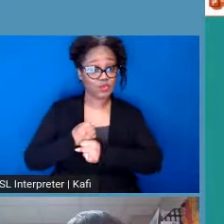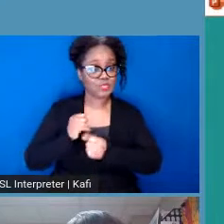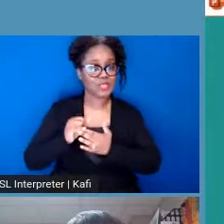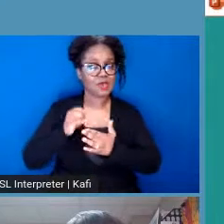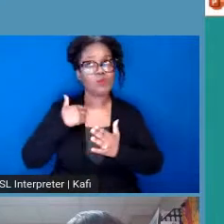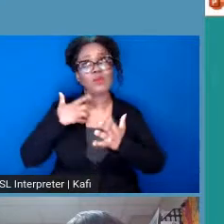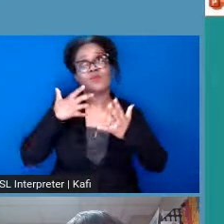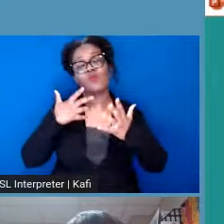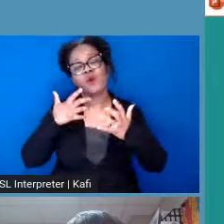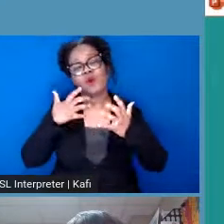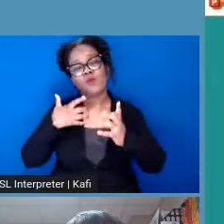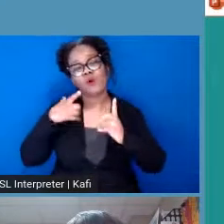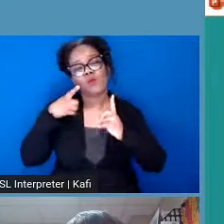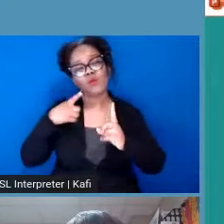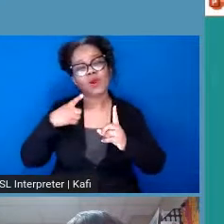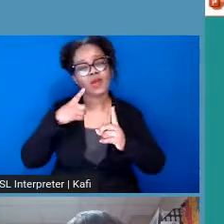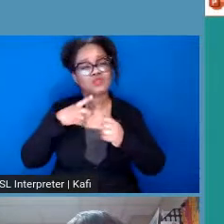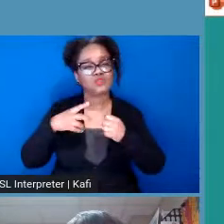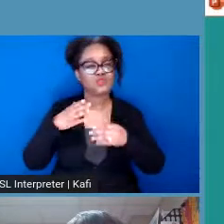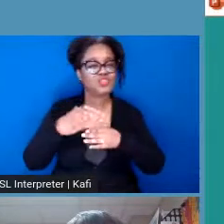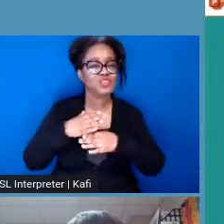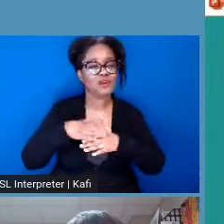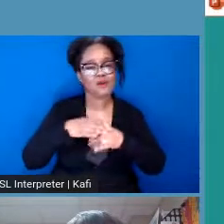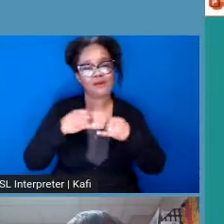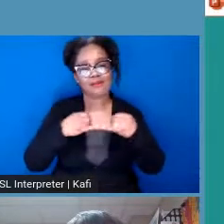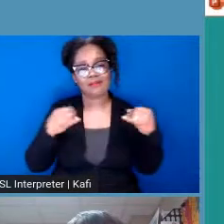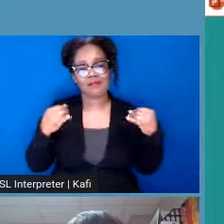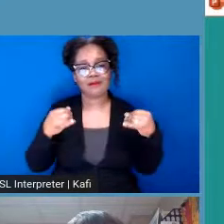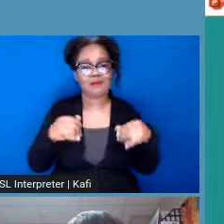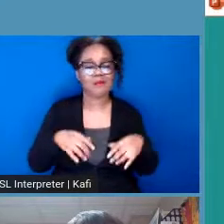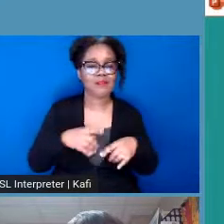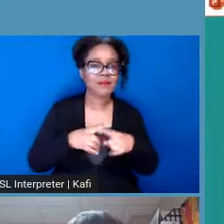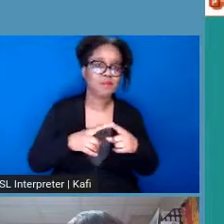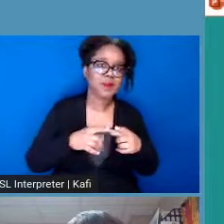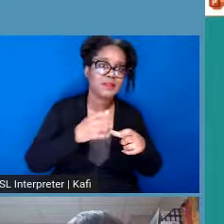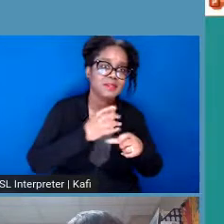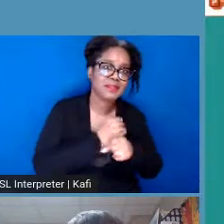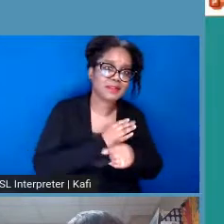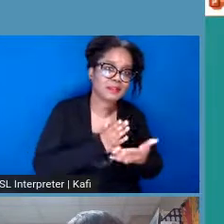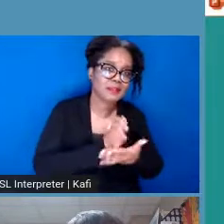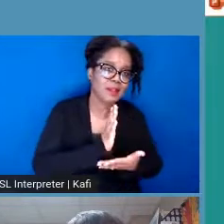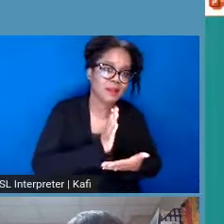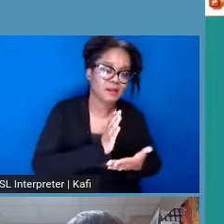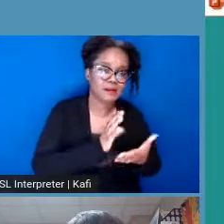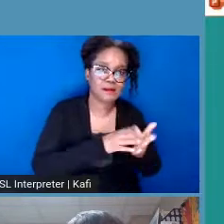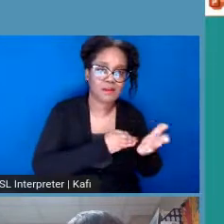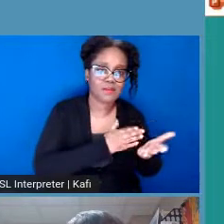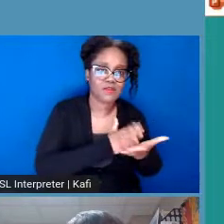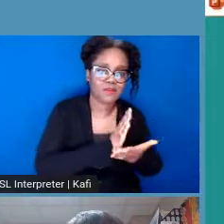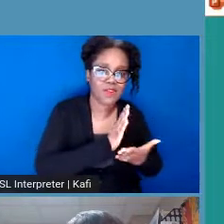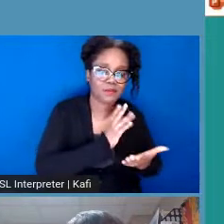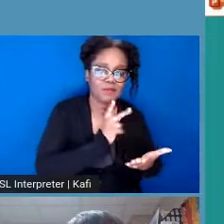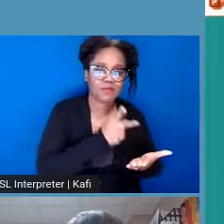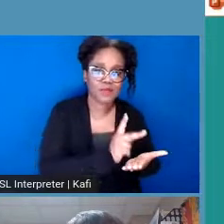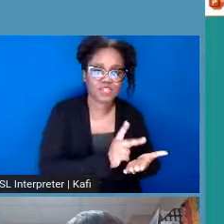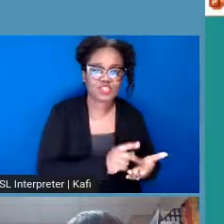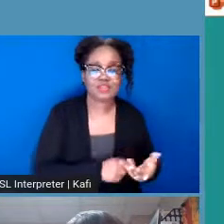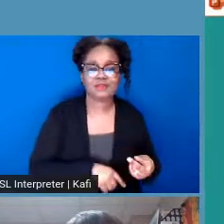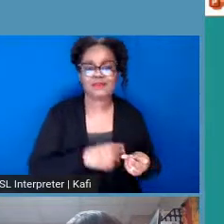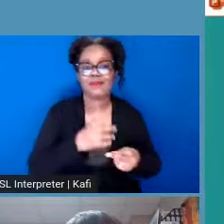online, securing copyright permissions and good images and inputting clean